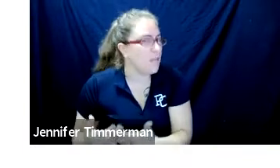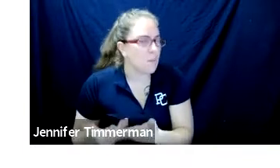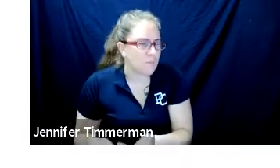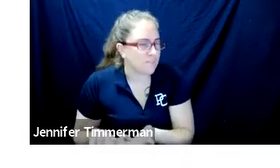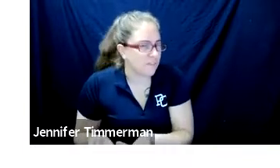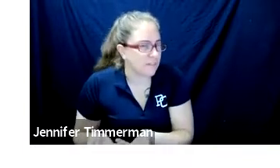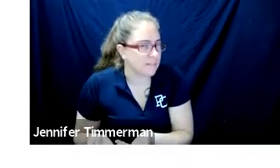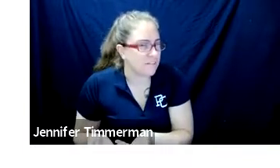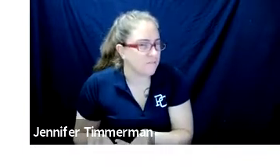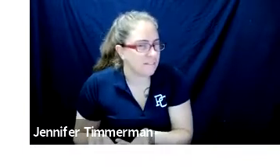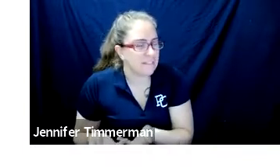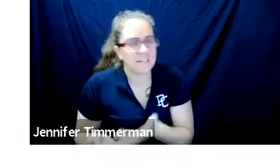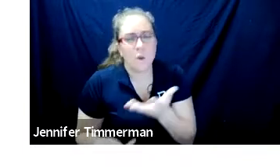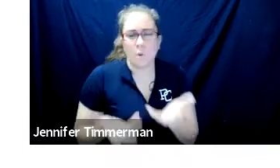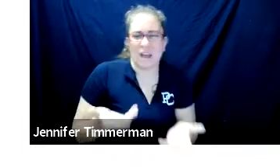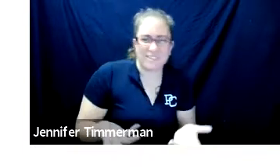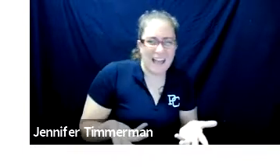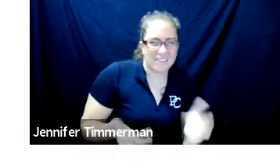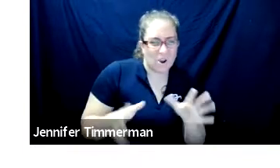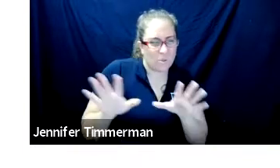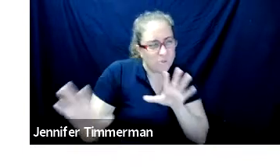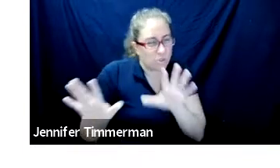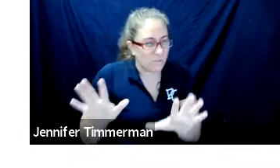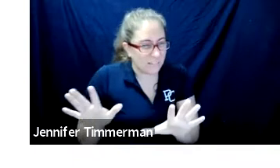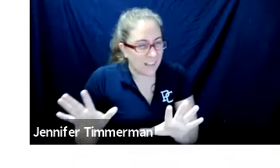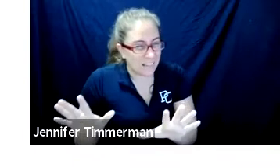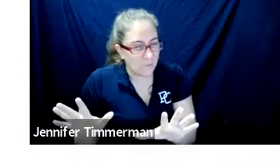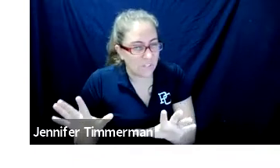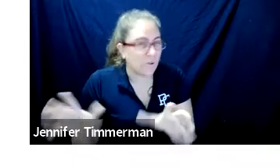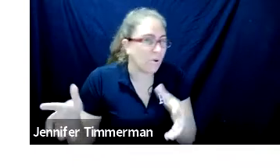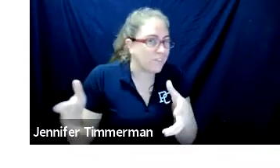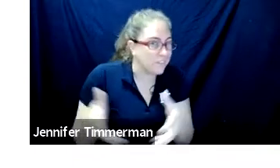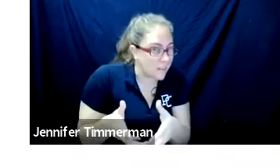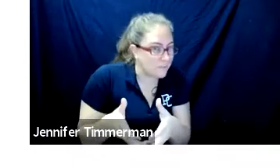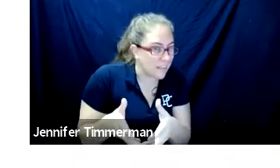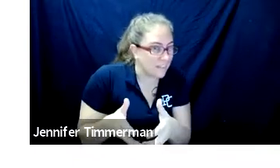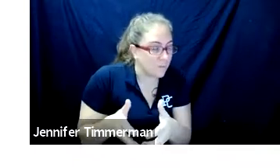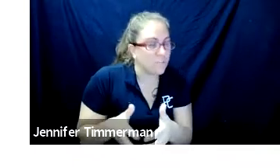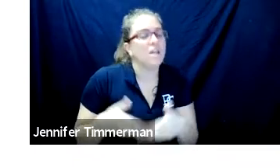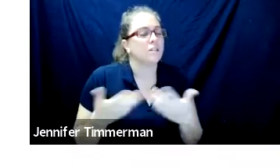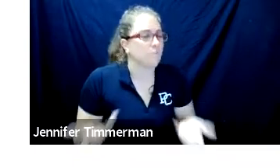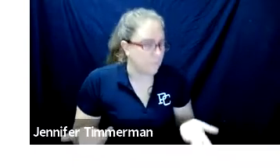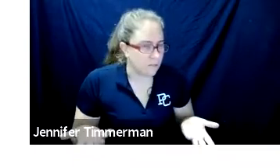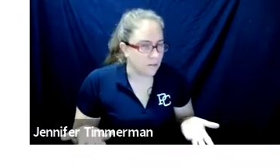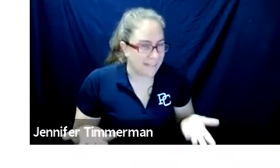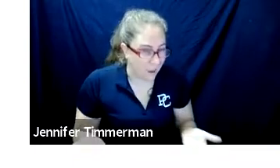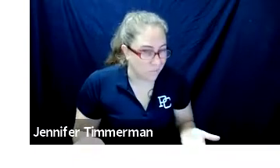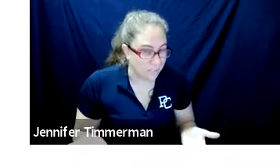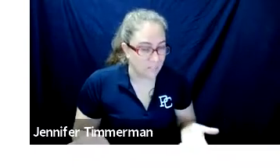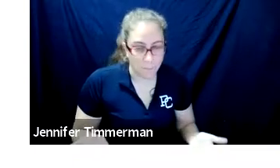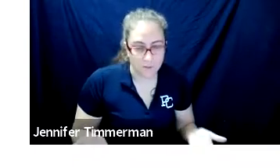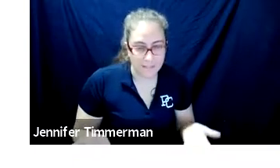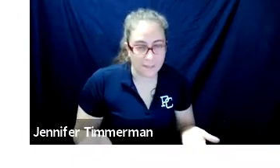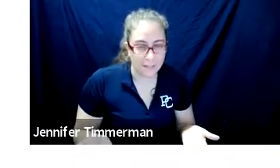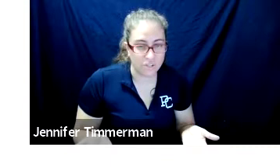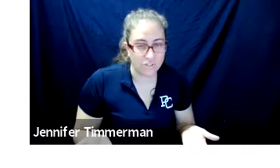me, but there's definitely some differences. We have to ask, are those two different sign languages or are they the same sign language? So when we start counting